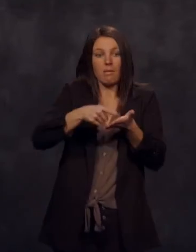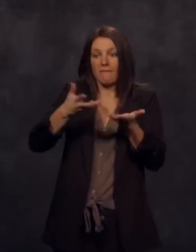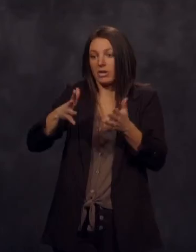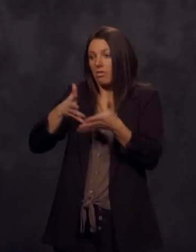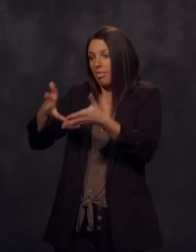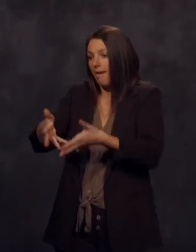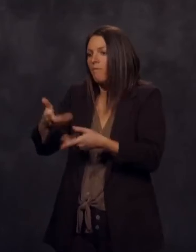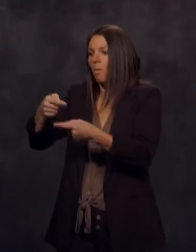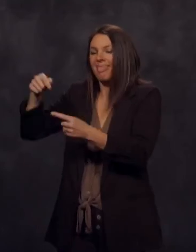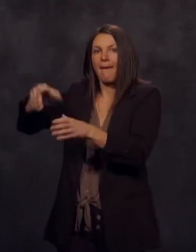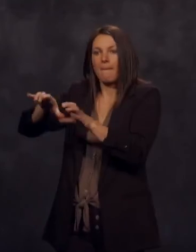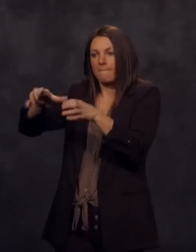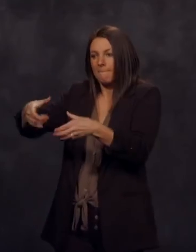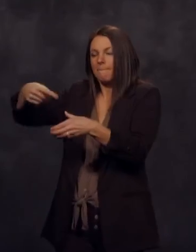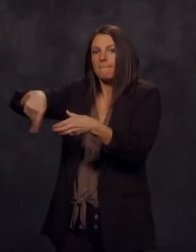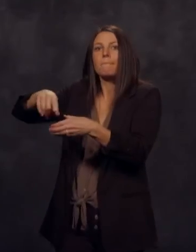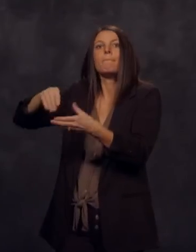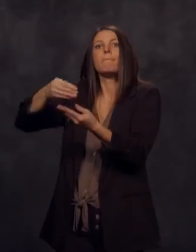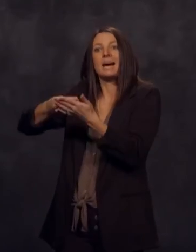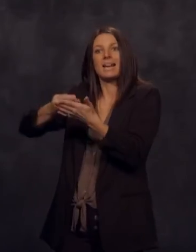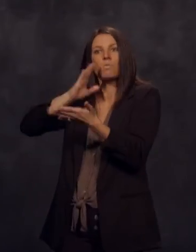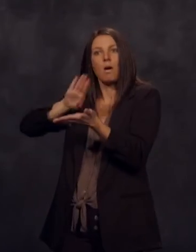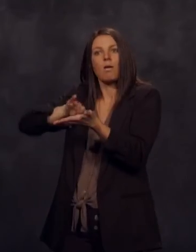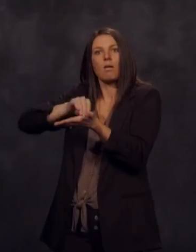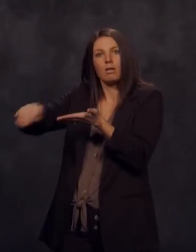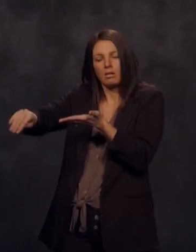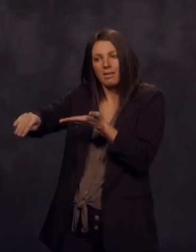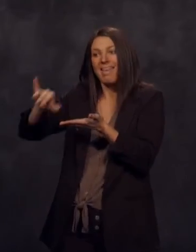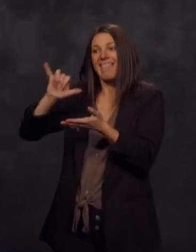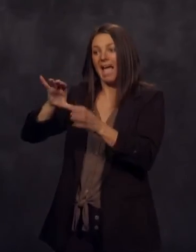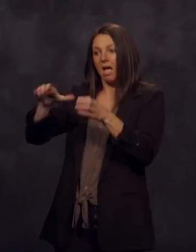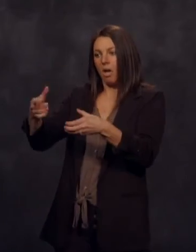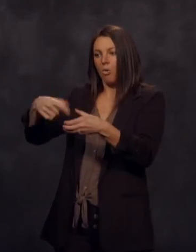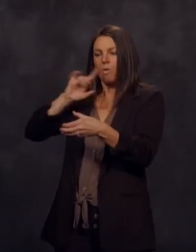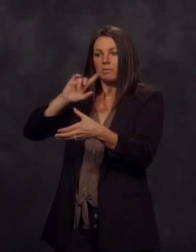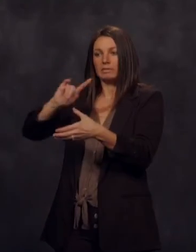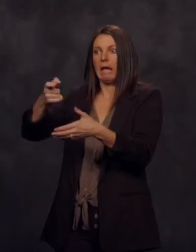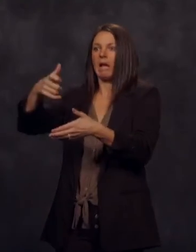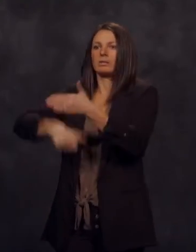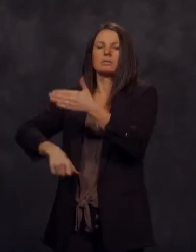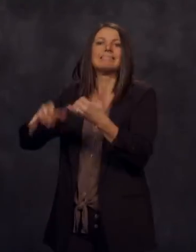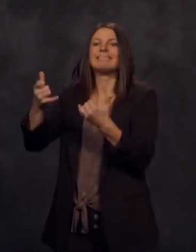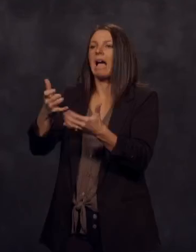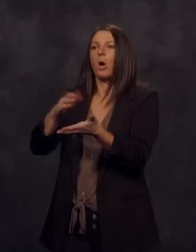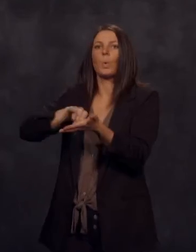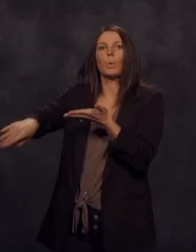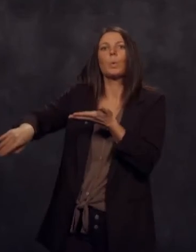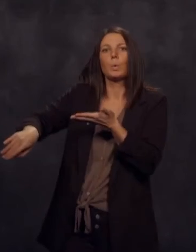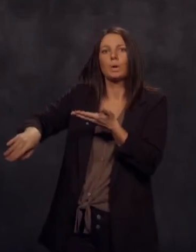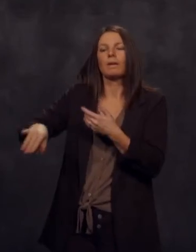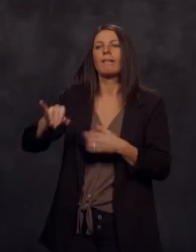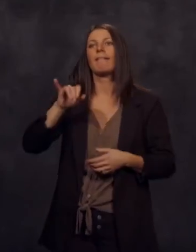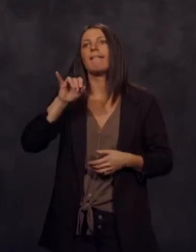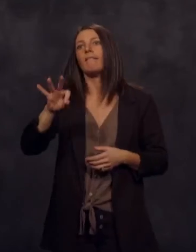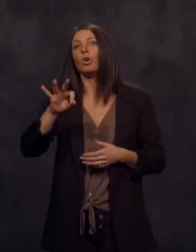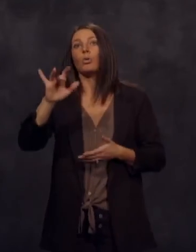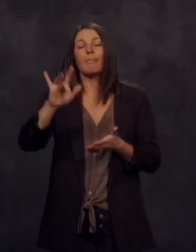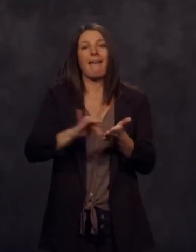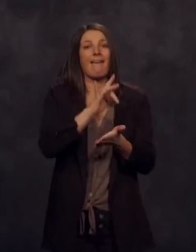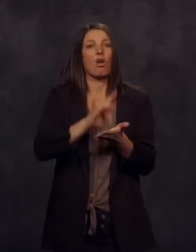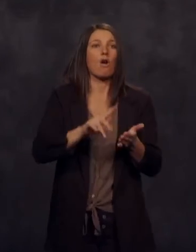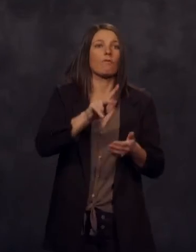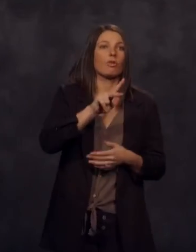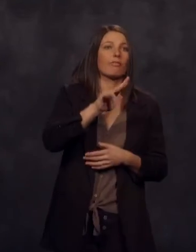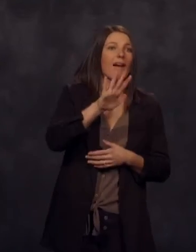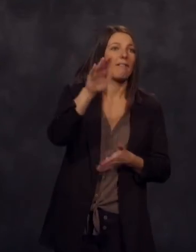that forgiven, and that's what that amount would have been taxed. So it could be if someone paid off 35 of the 50, it just